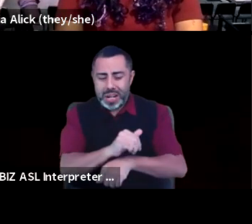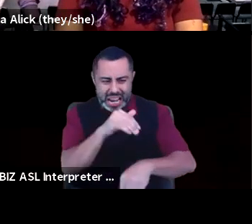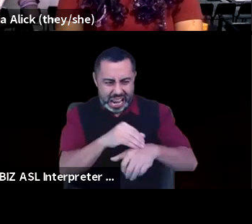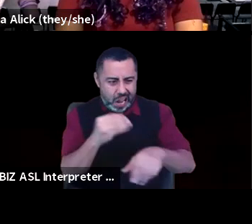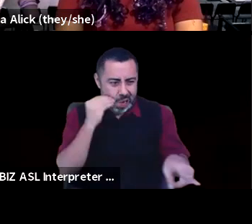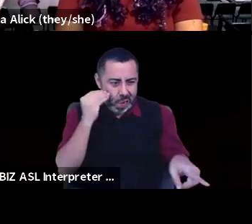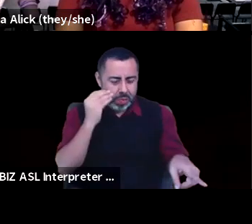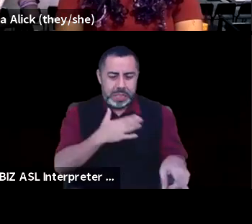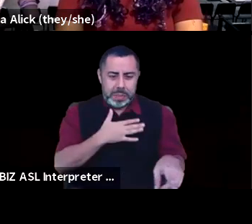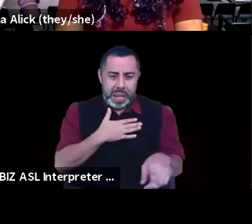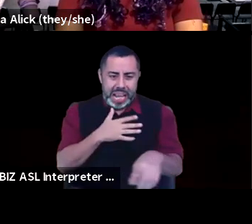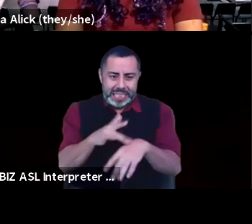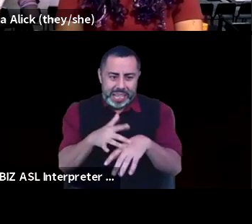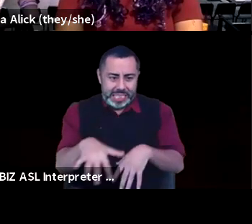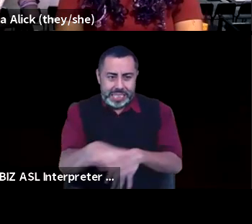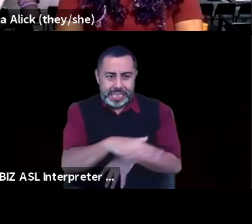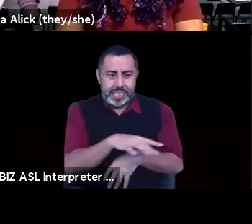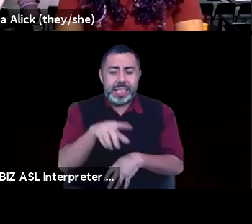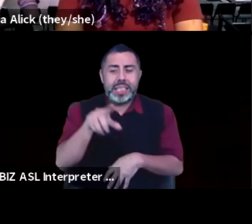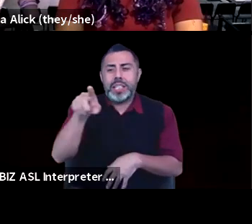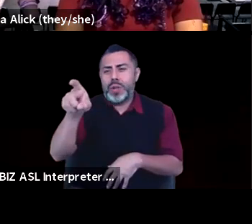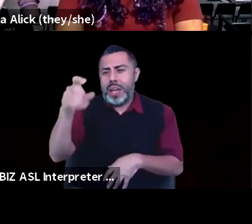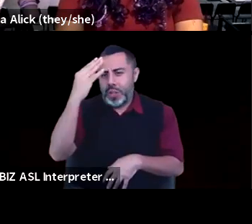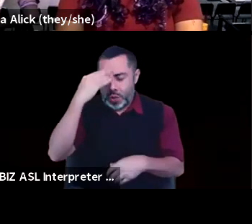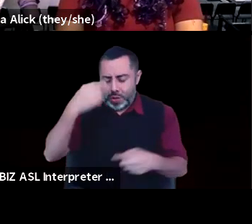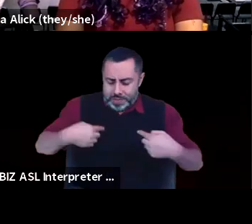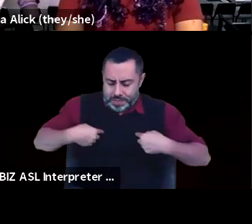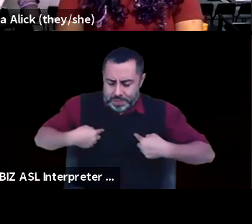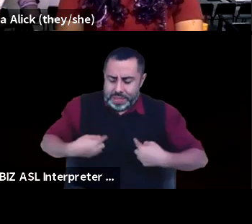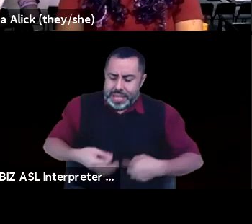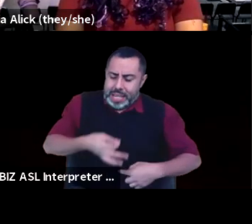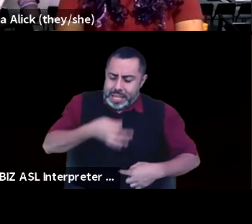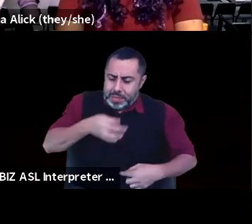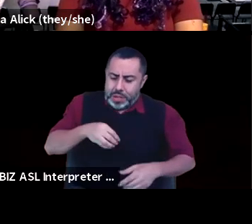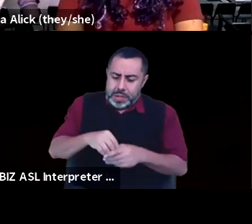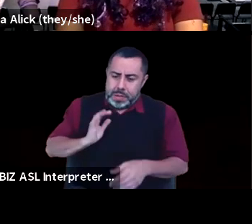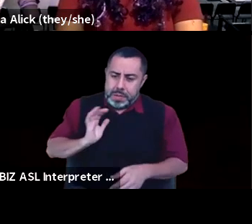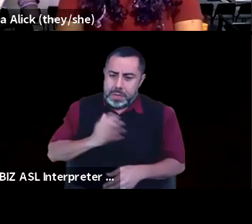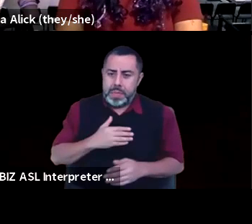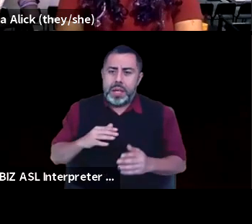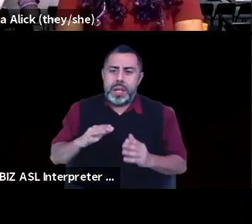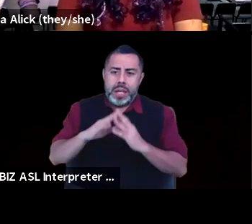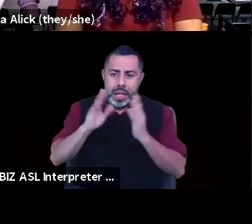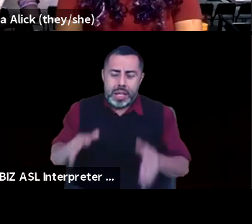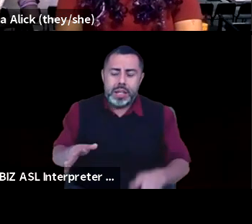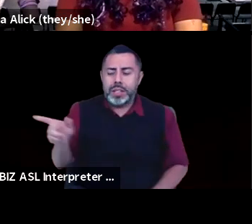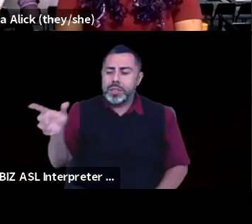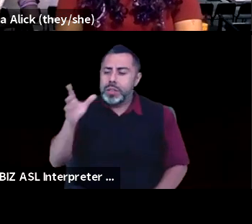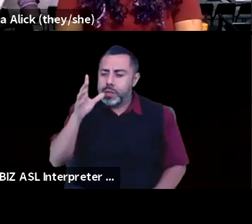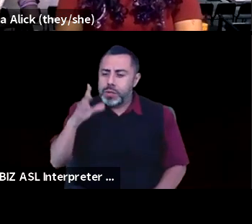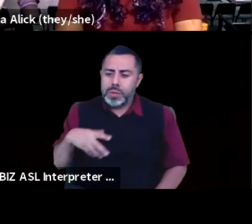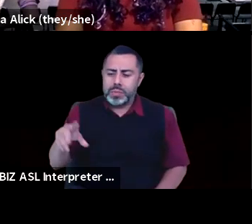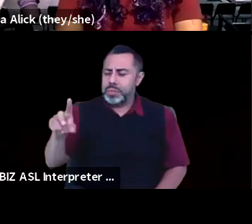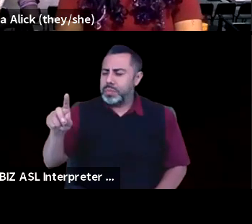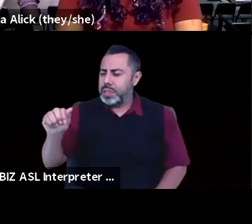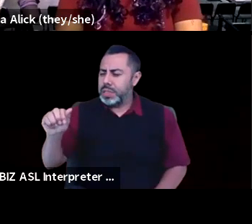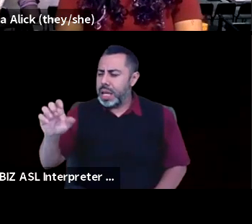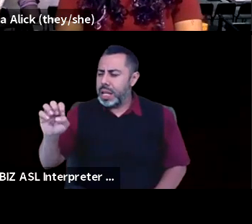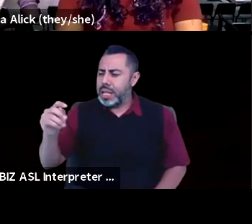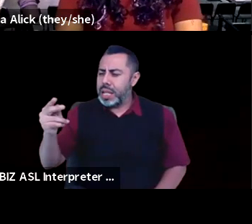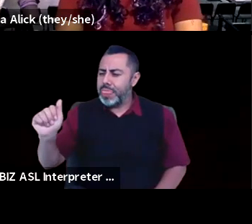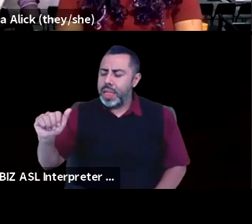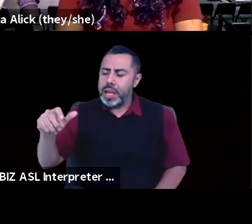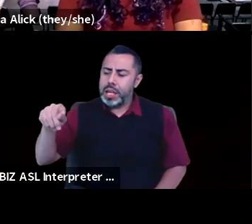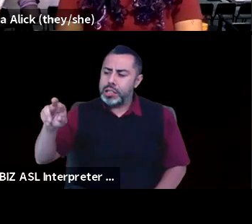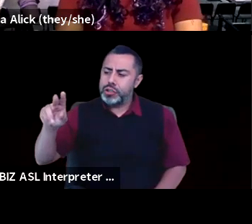space, and know that you are the expert of your home. That was something else that Delisa Turner Sundenberg offered. You are the expert at this time with what